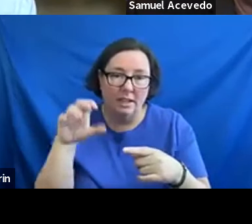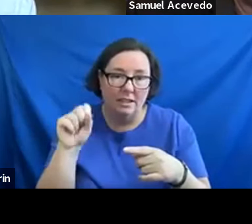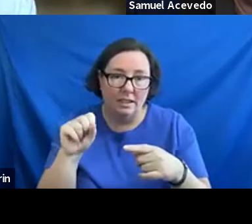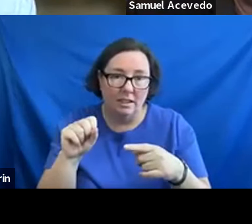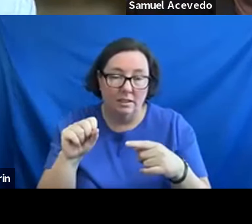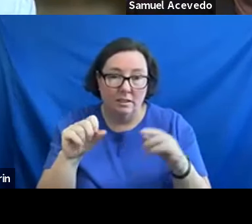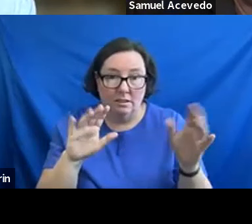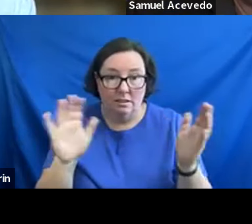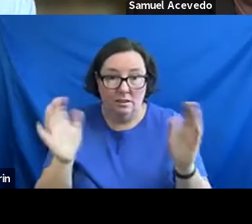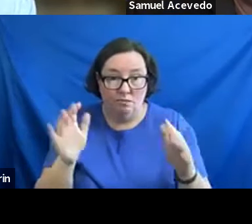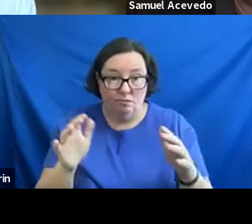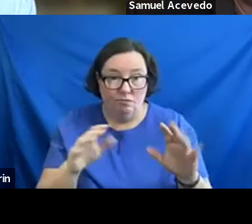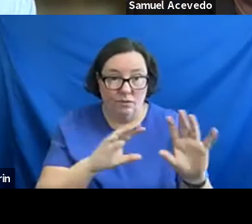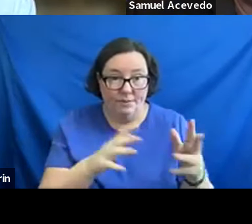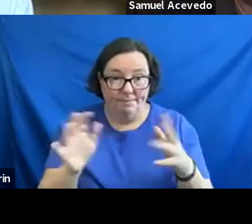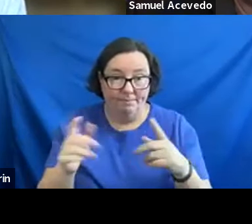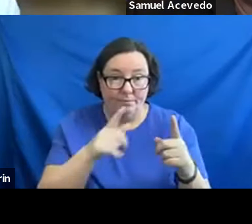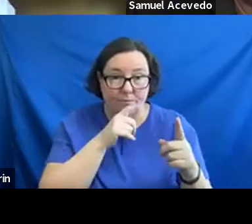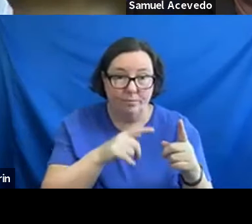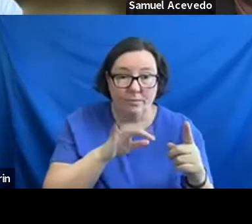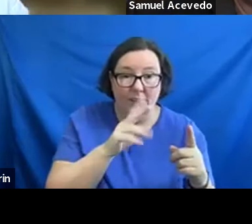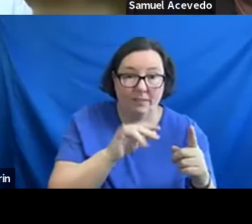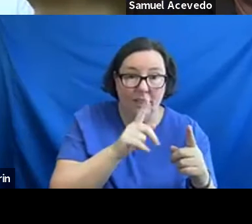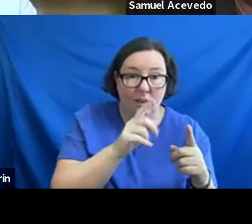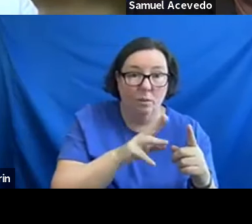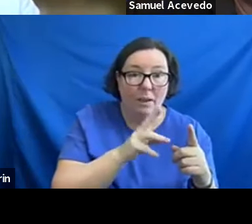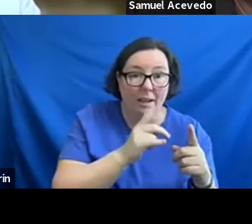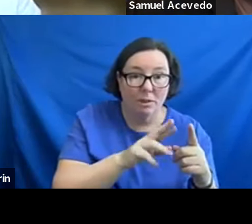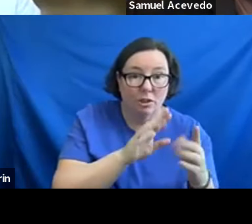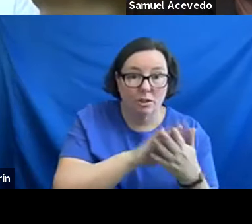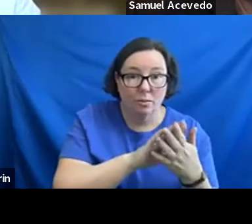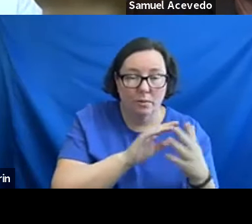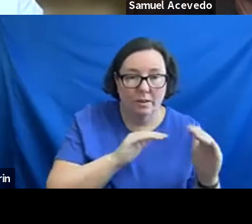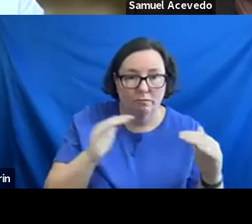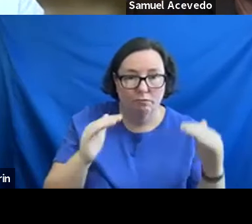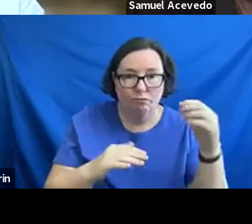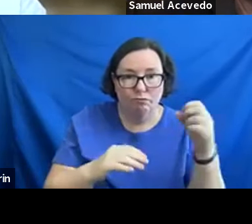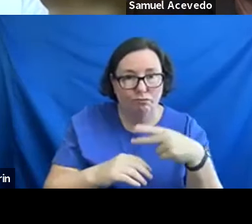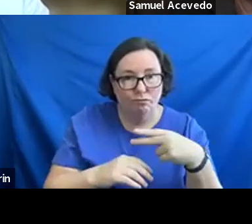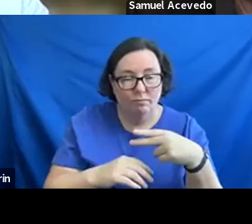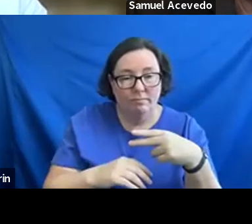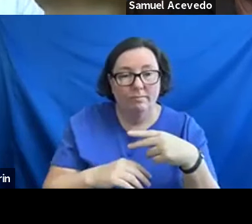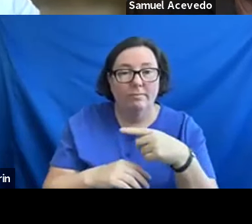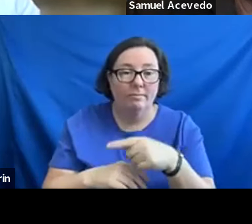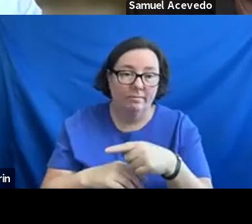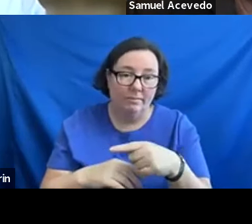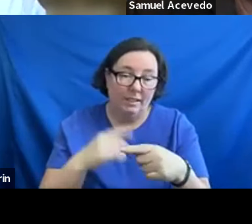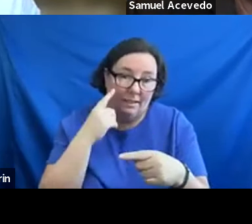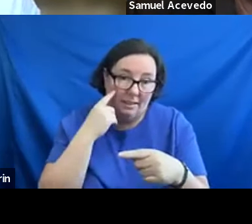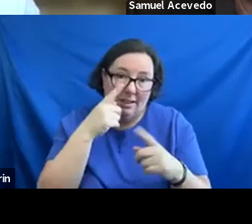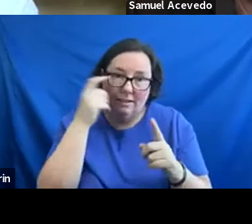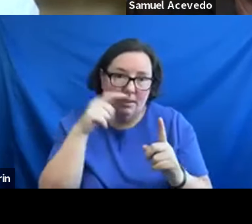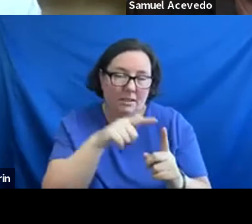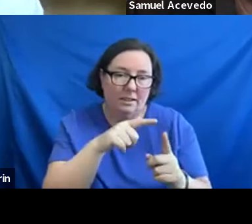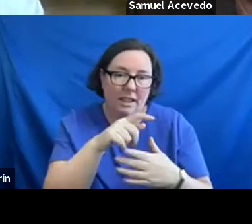socioeconomically disadvantaged, in quotes, comparable students. And I think it's because